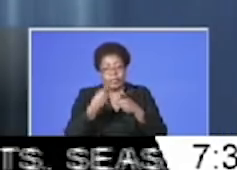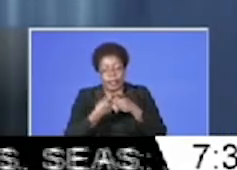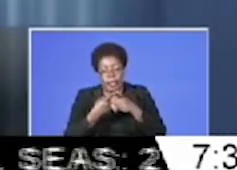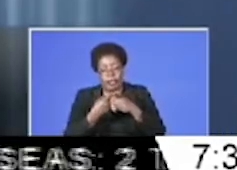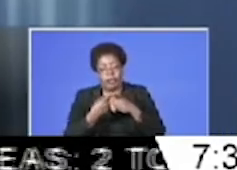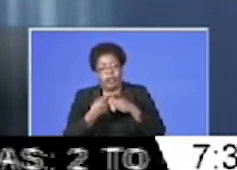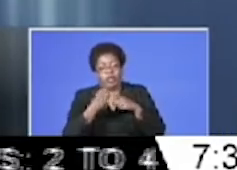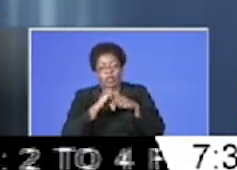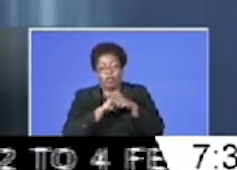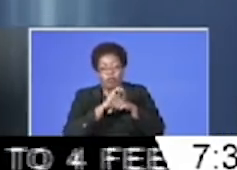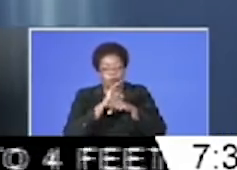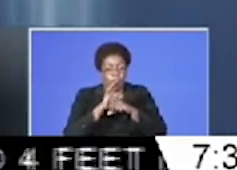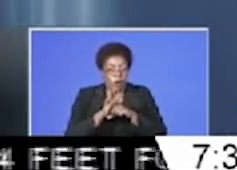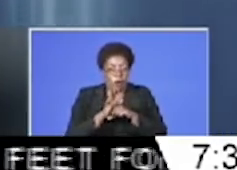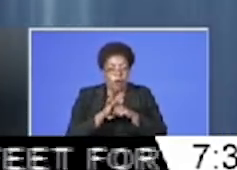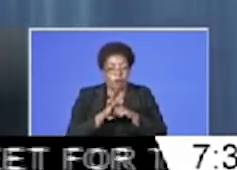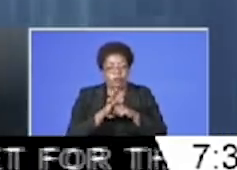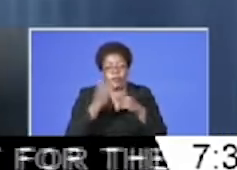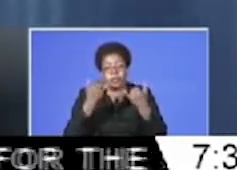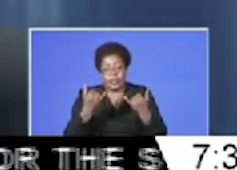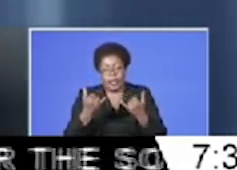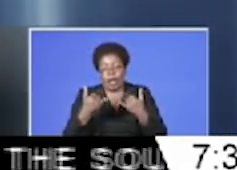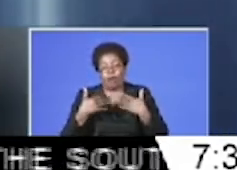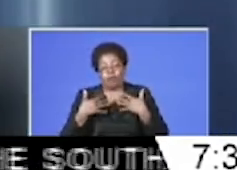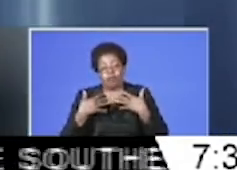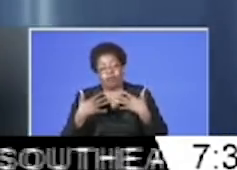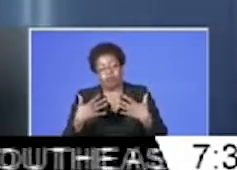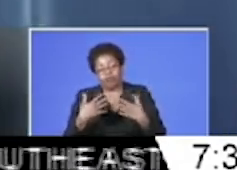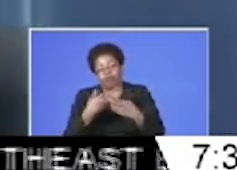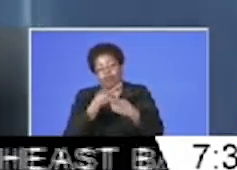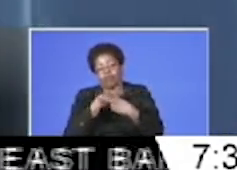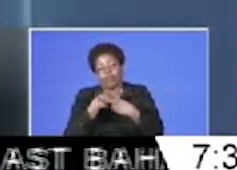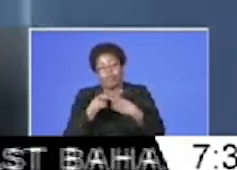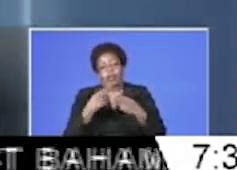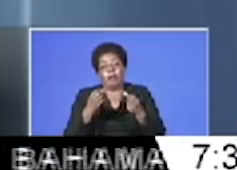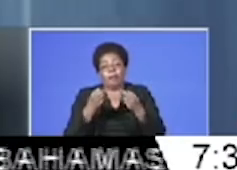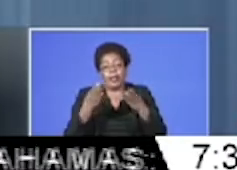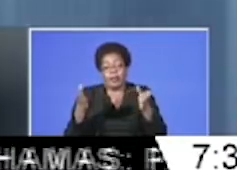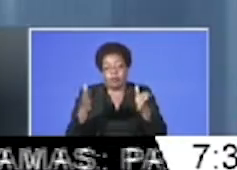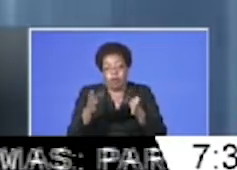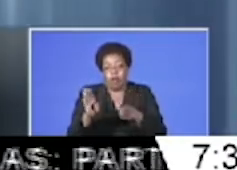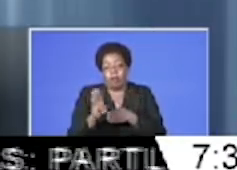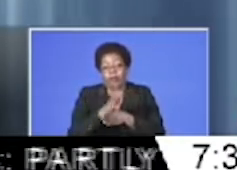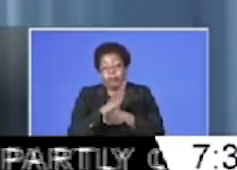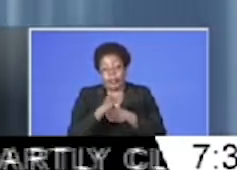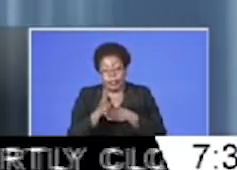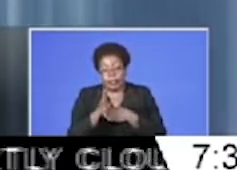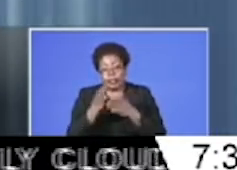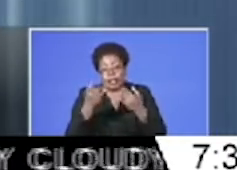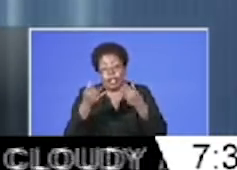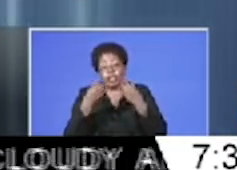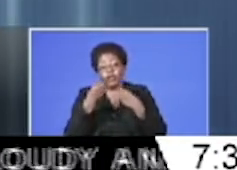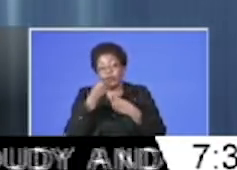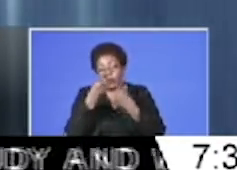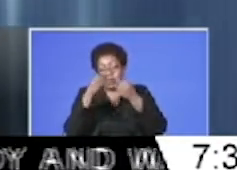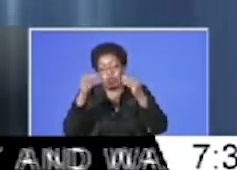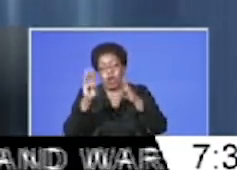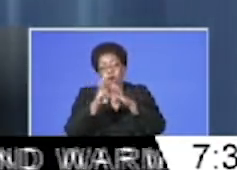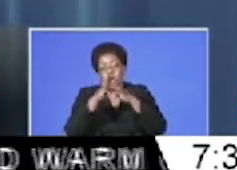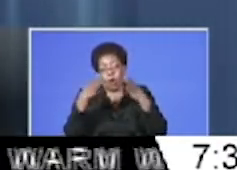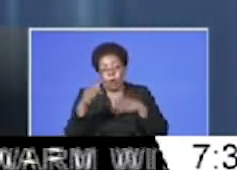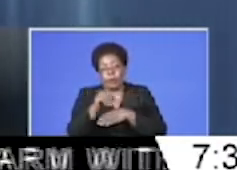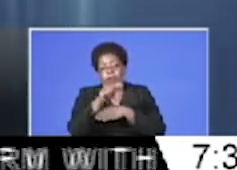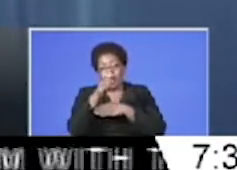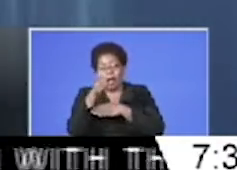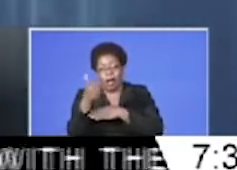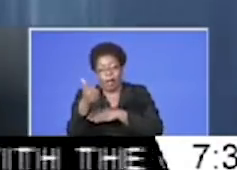know, it's like finally a breath of fresh air, especially with a lot of the small businesses. Granted, the food stores were open, but a lot of the, you know, moms